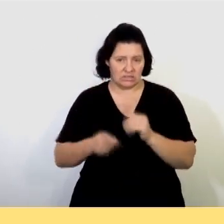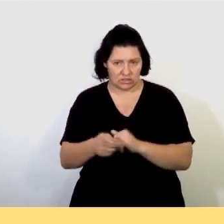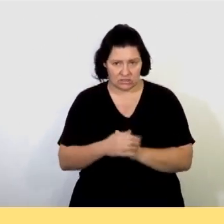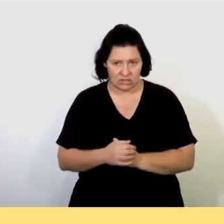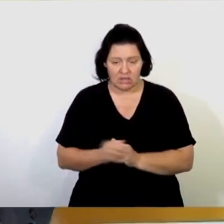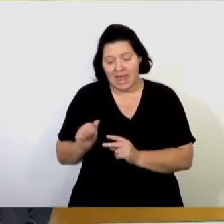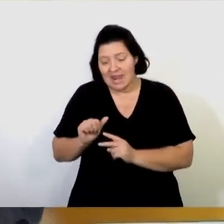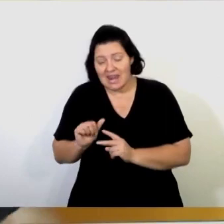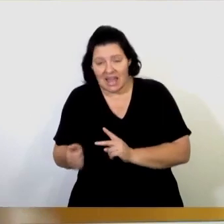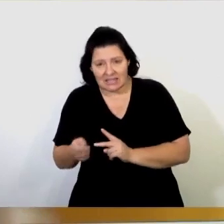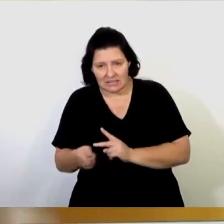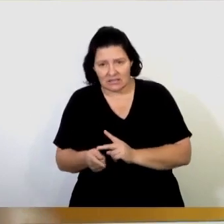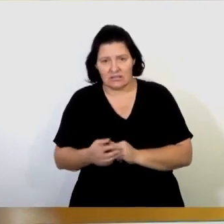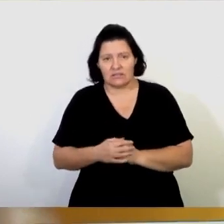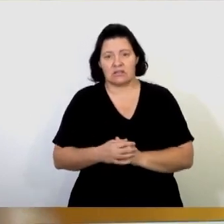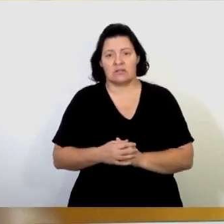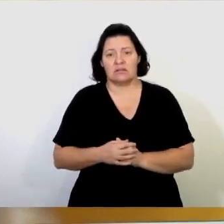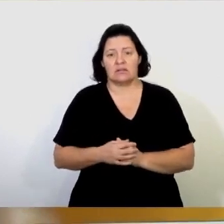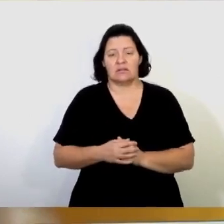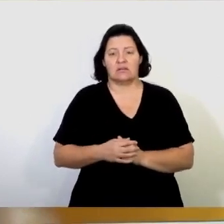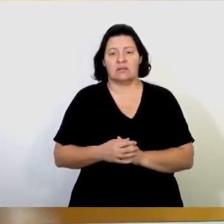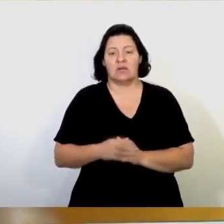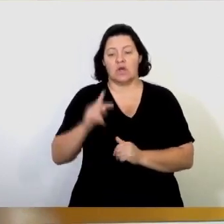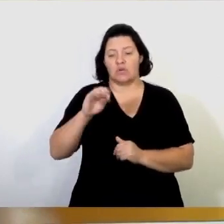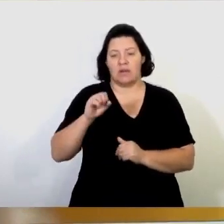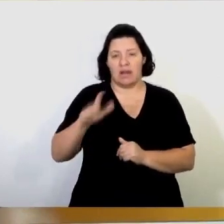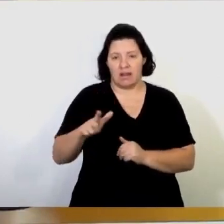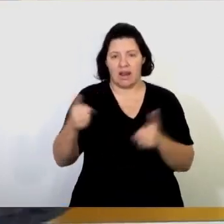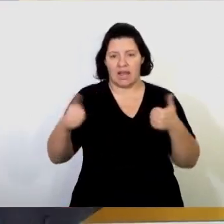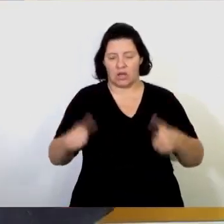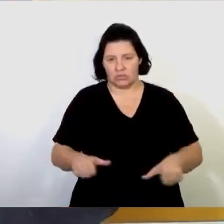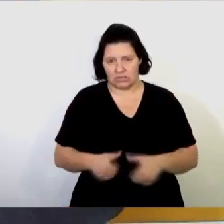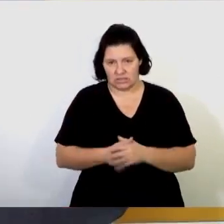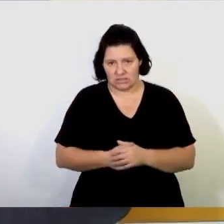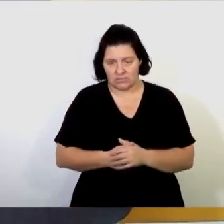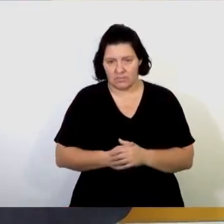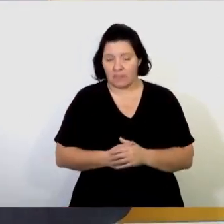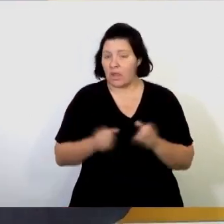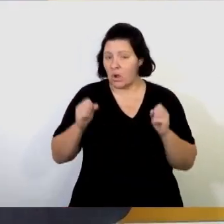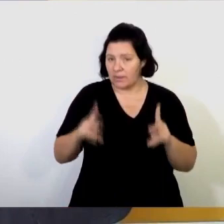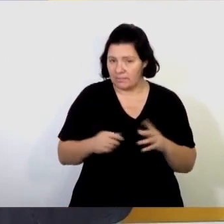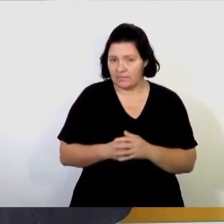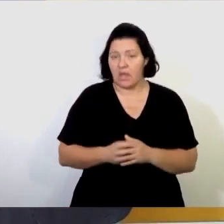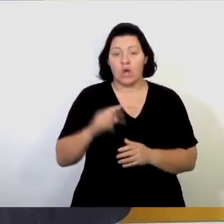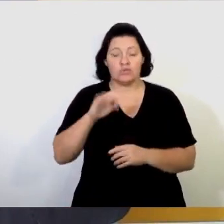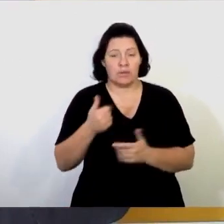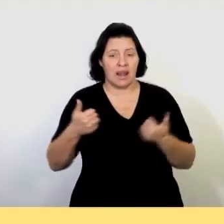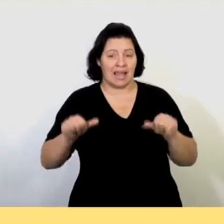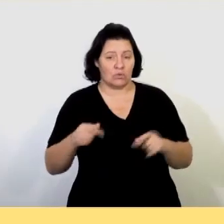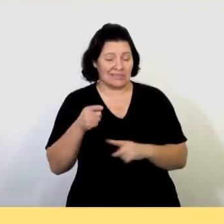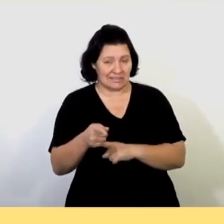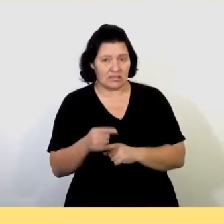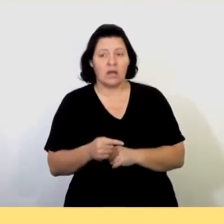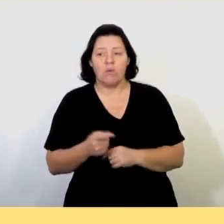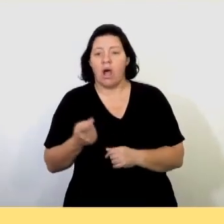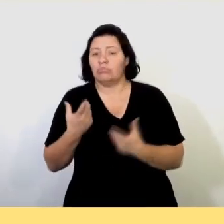accounts section. The next section has to be the nominal accounts section. All right, in the nominal